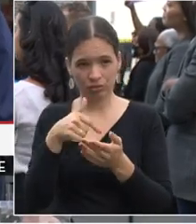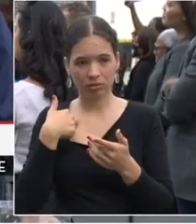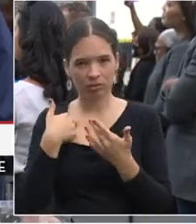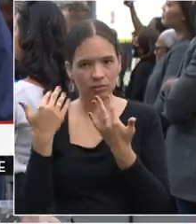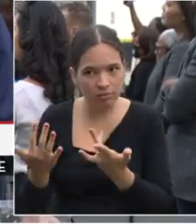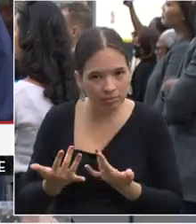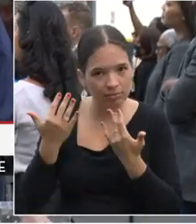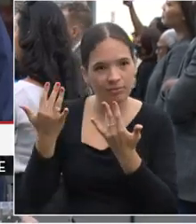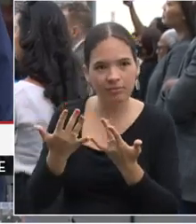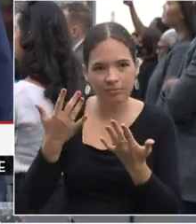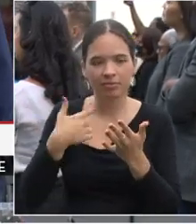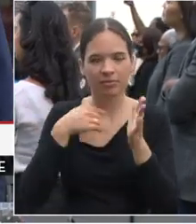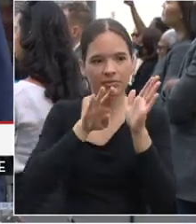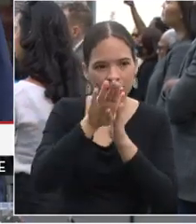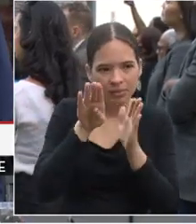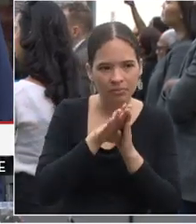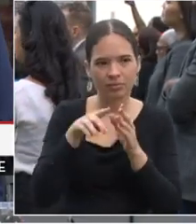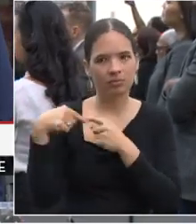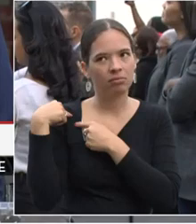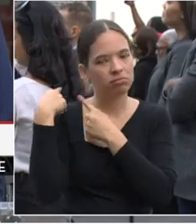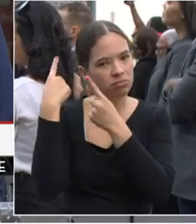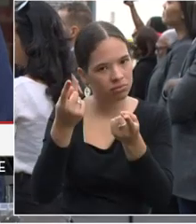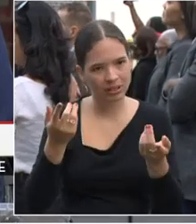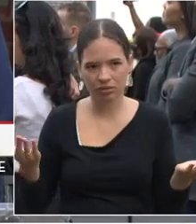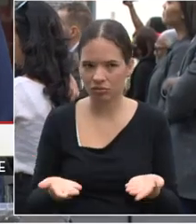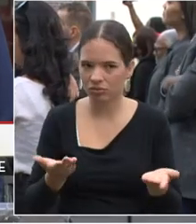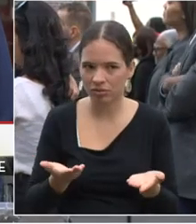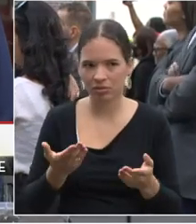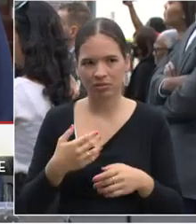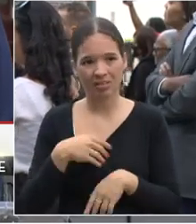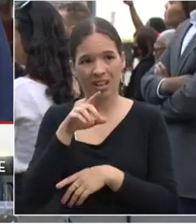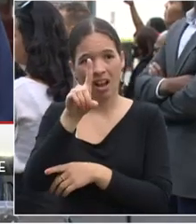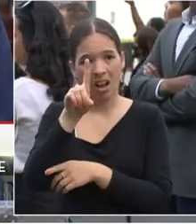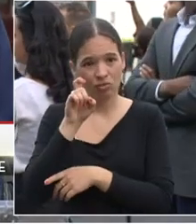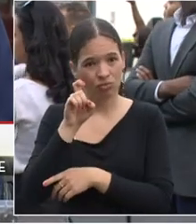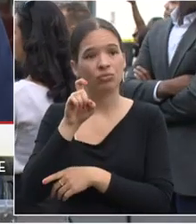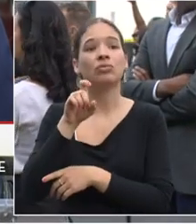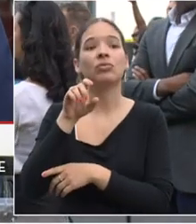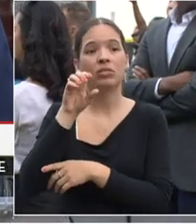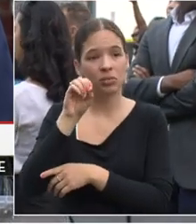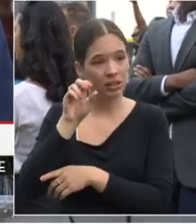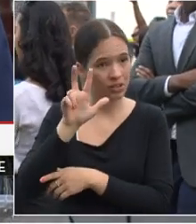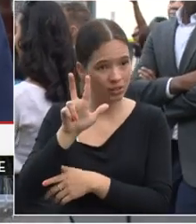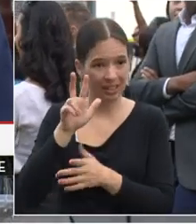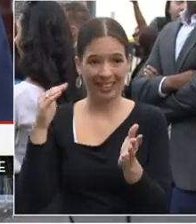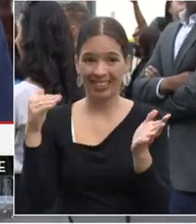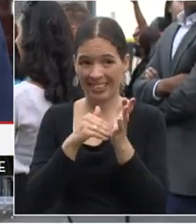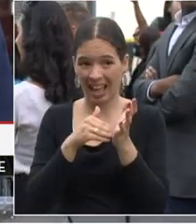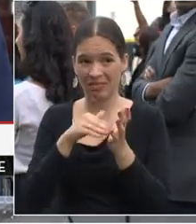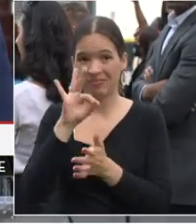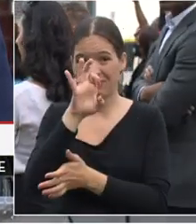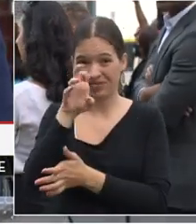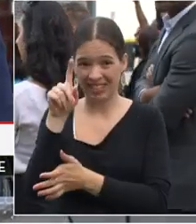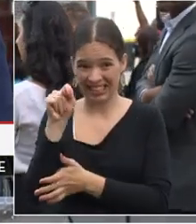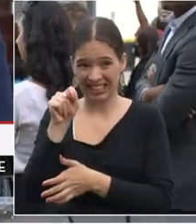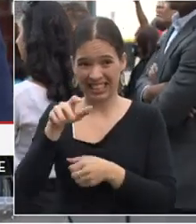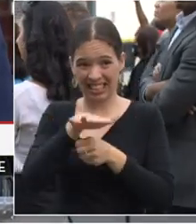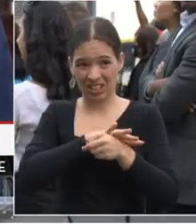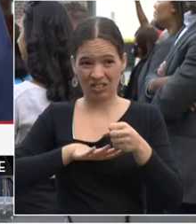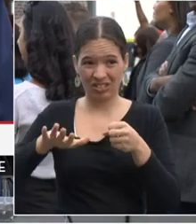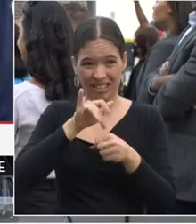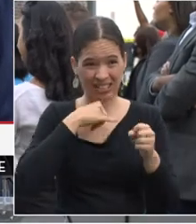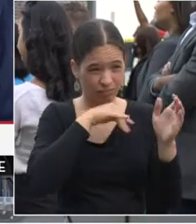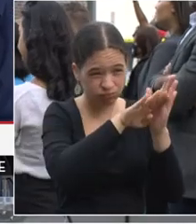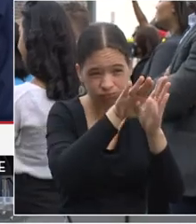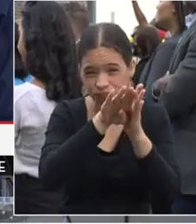project. We have 130,000 square feet that's being developed here.